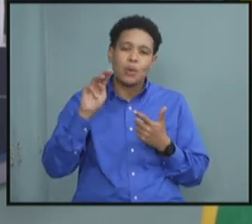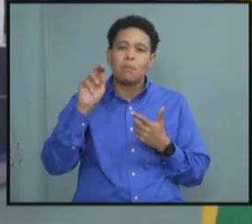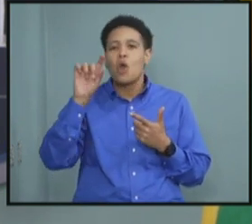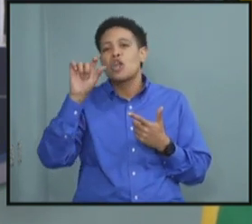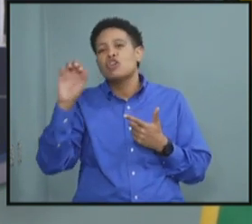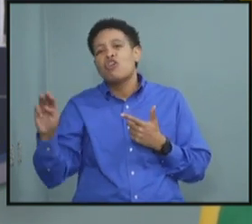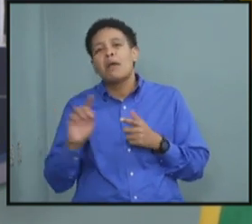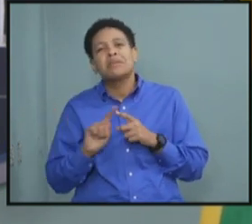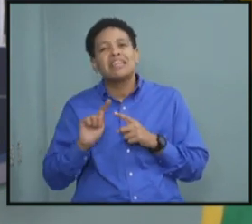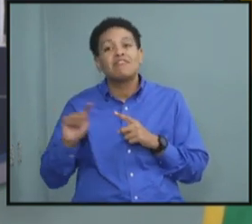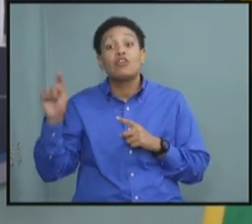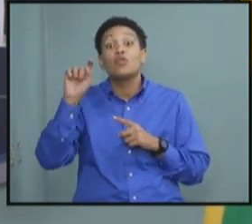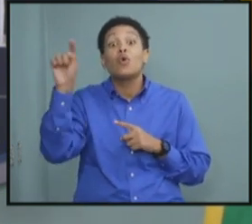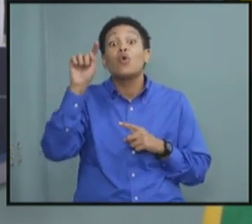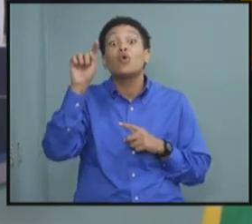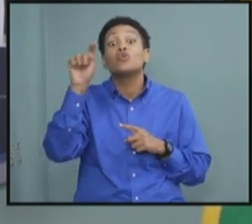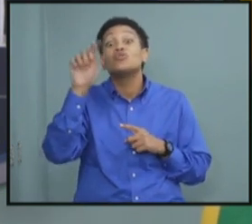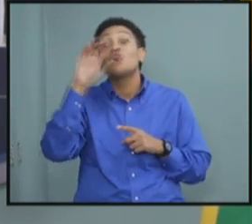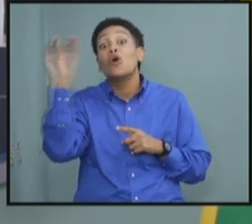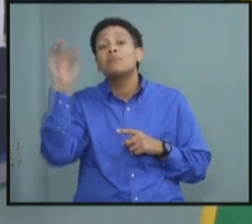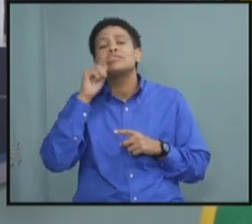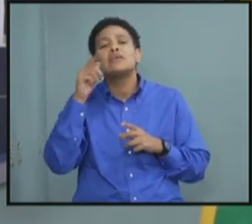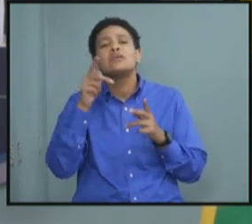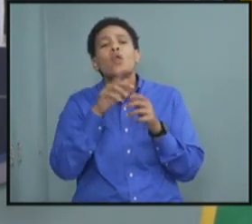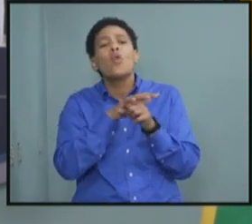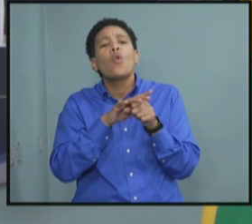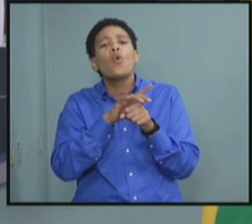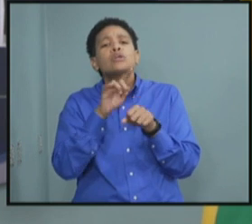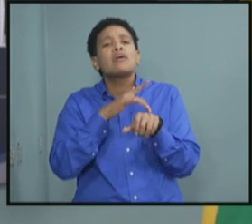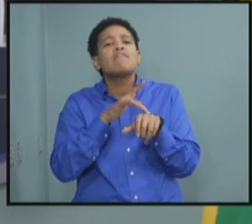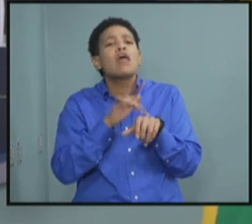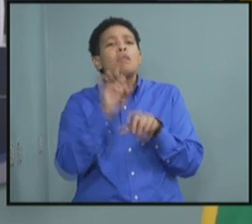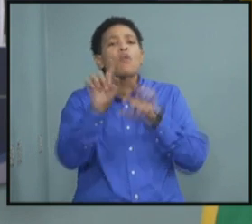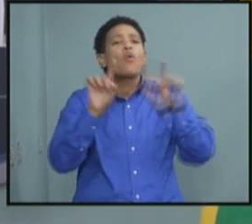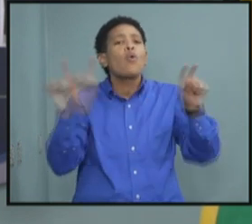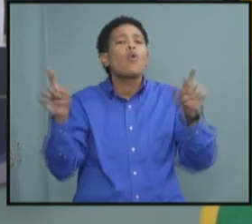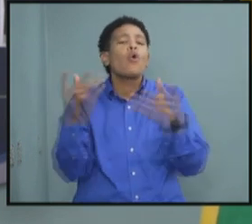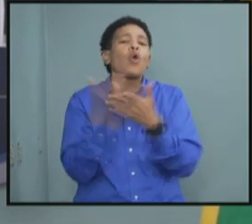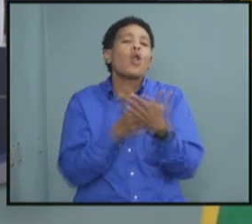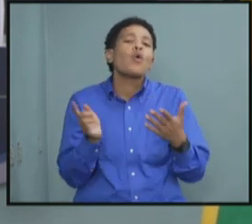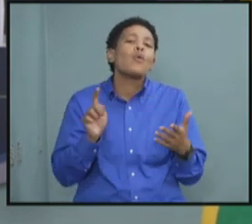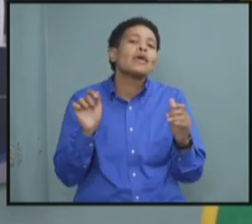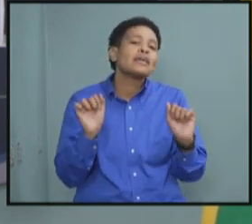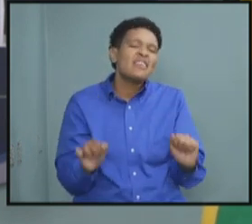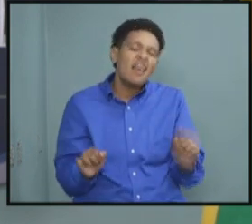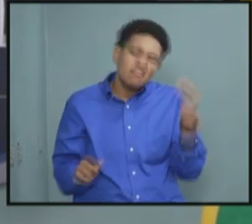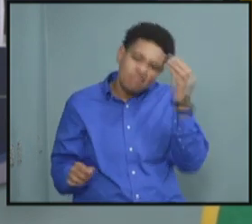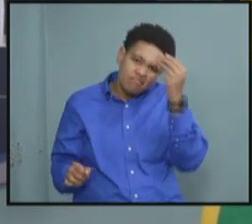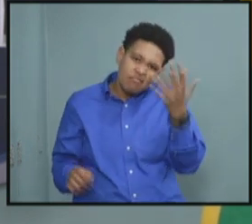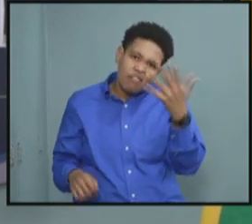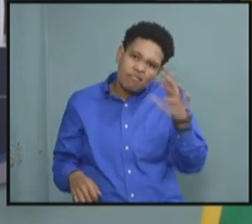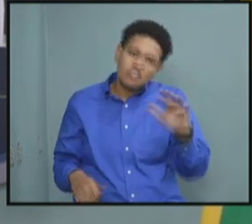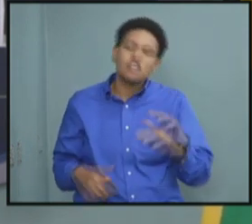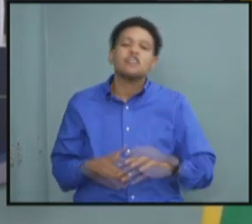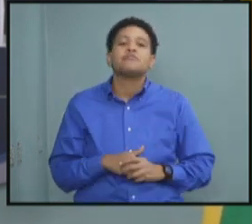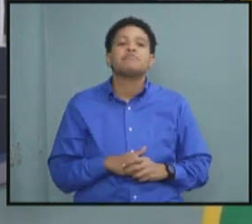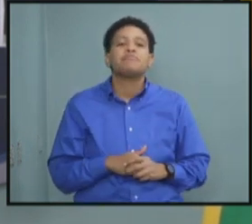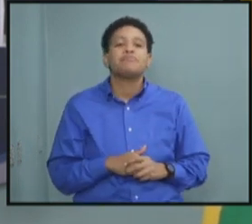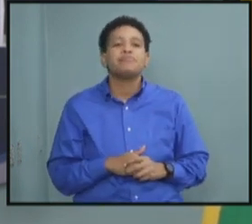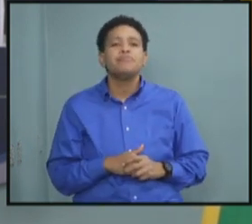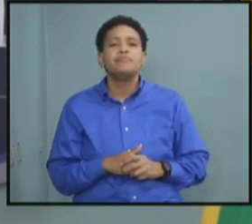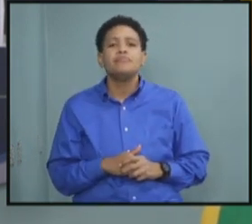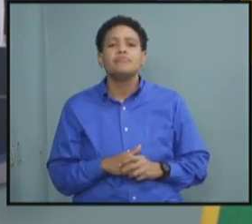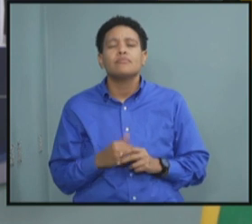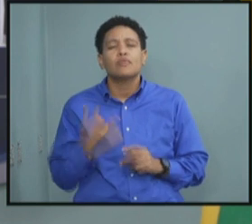companies have indicated the branches that are available for such collection. We will